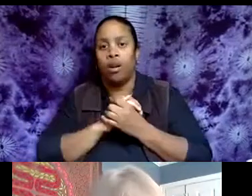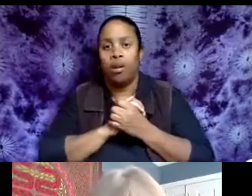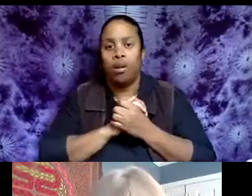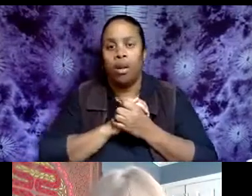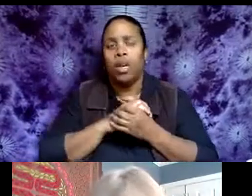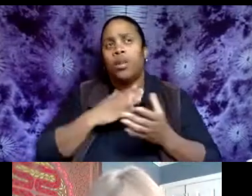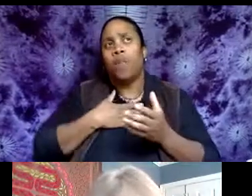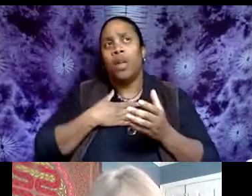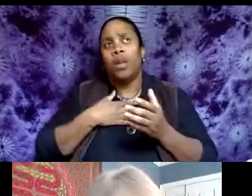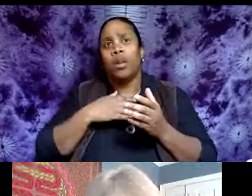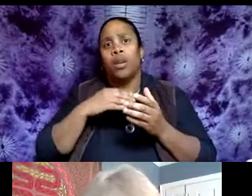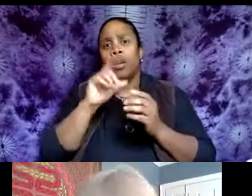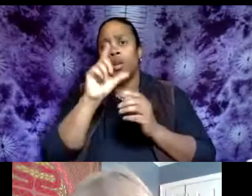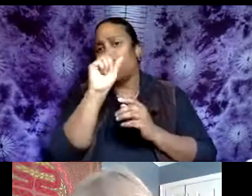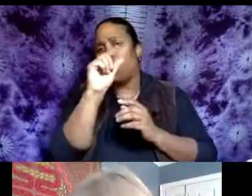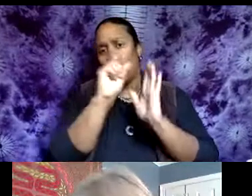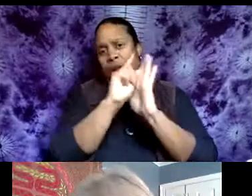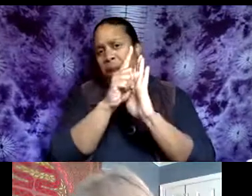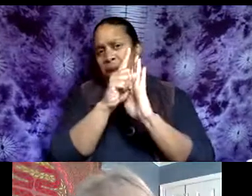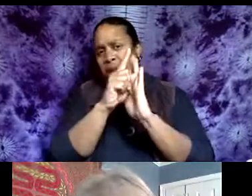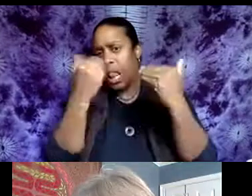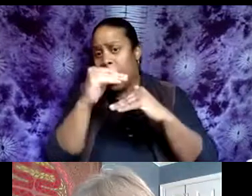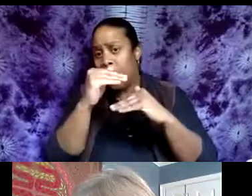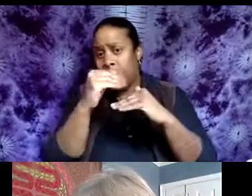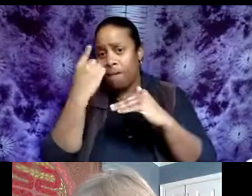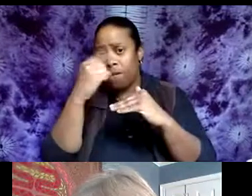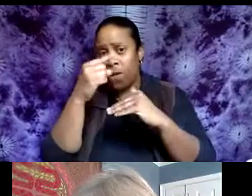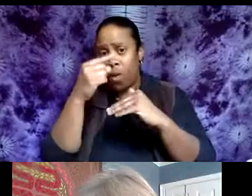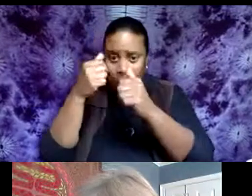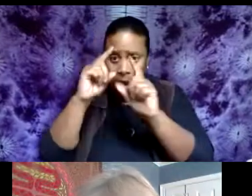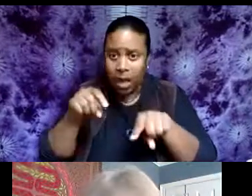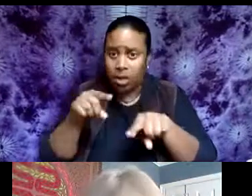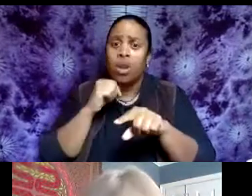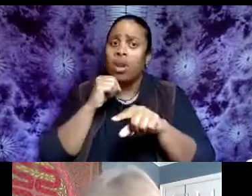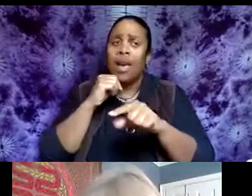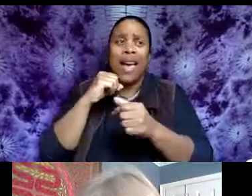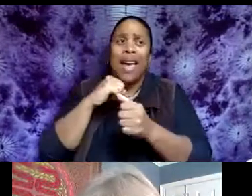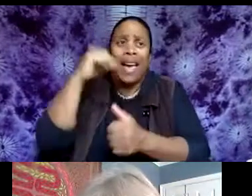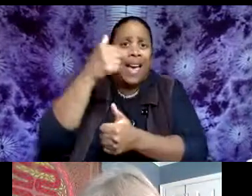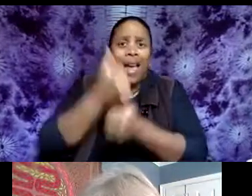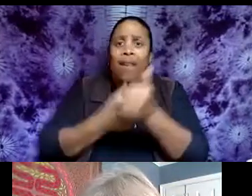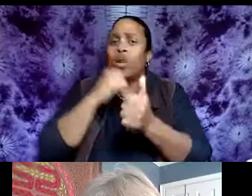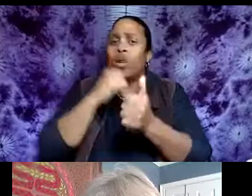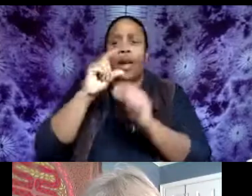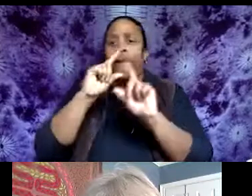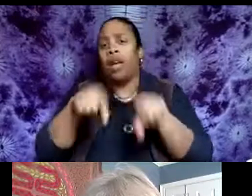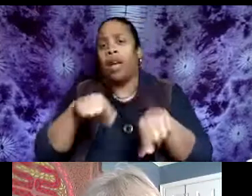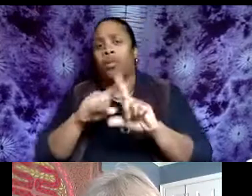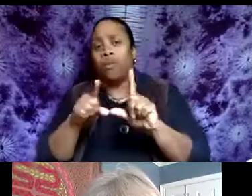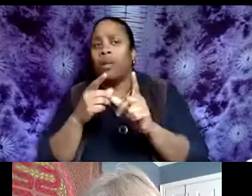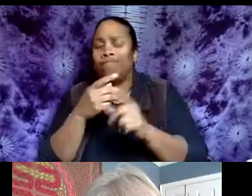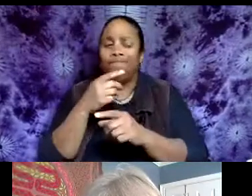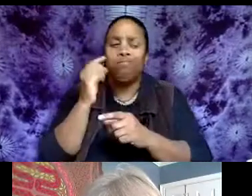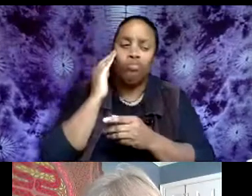20 minutes per answer. So just sharing the time with each other, and not everyone has to answer every question, but hopefully, we have time and we can. Go ahead,